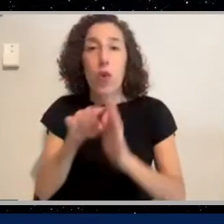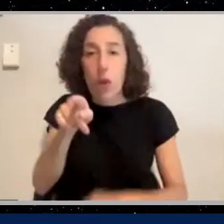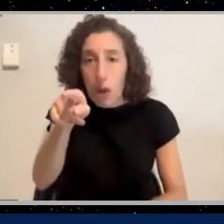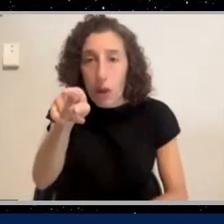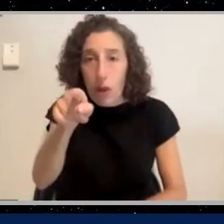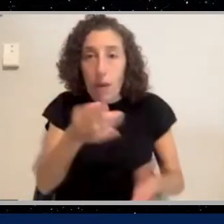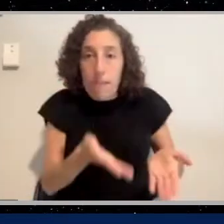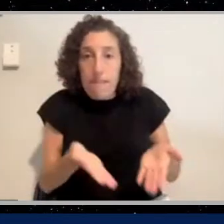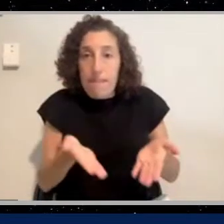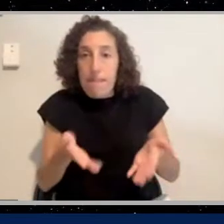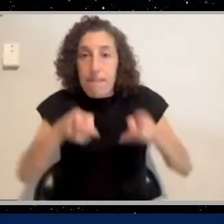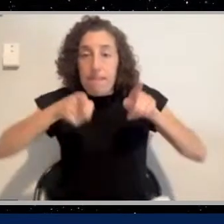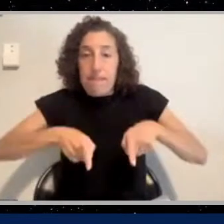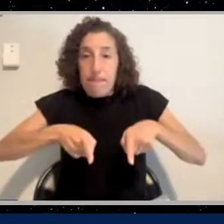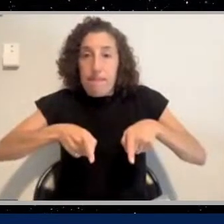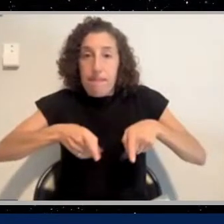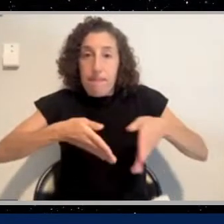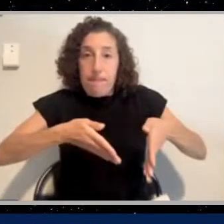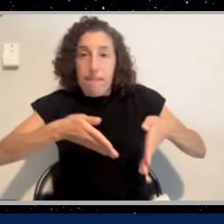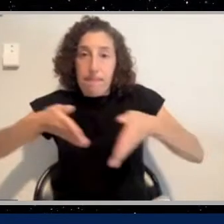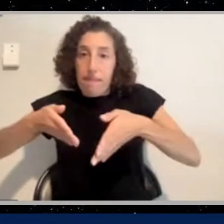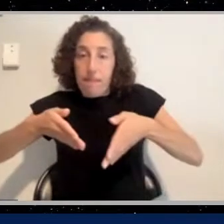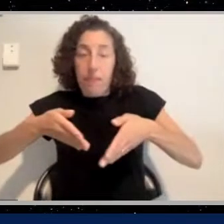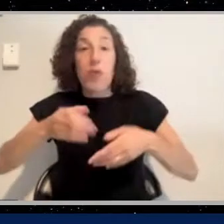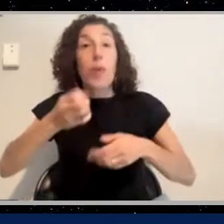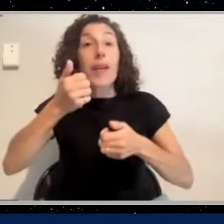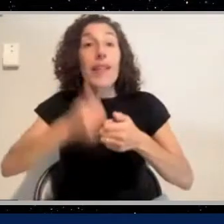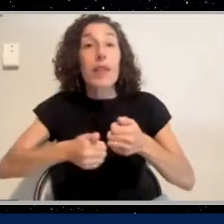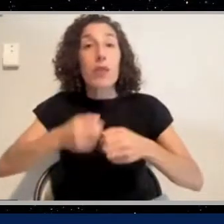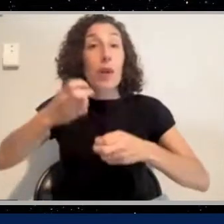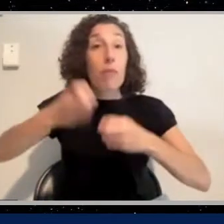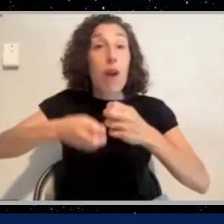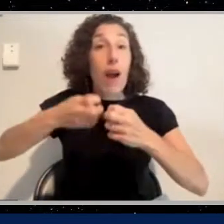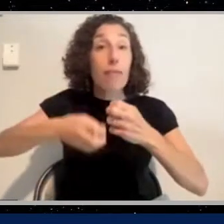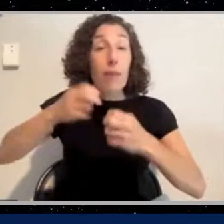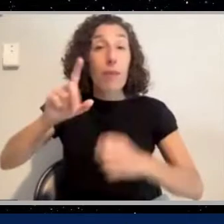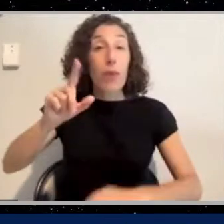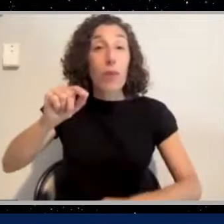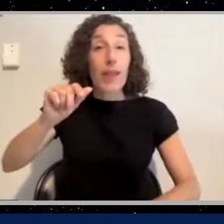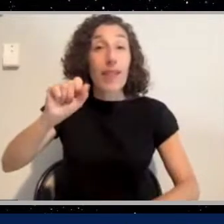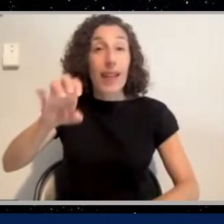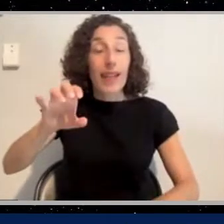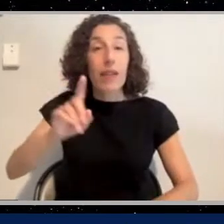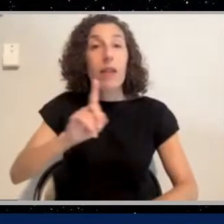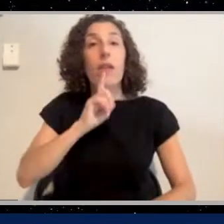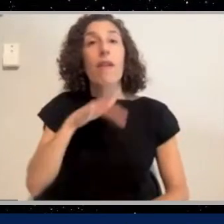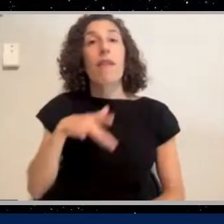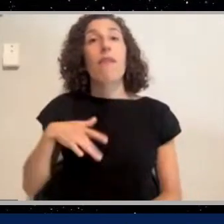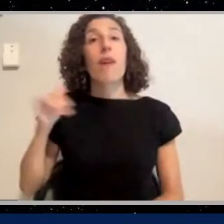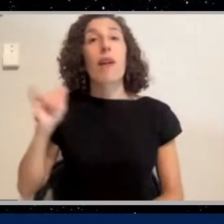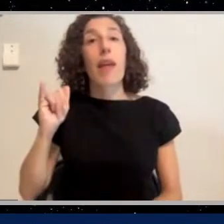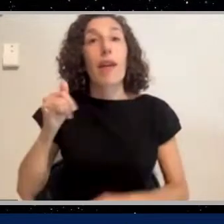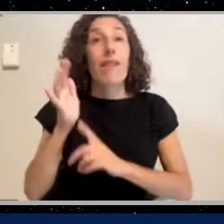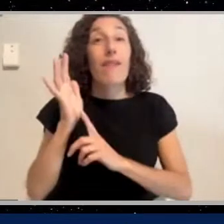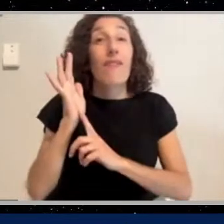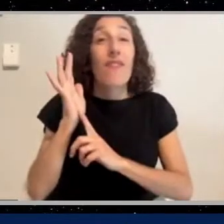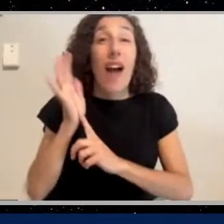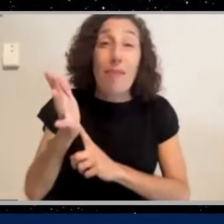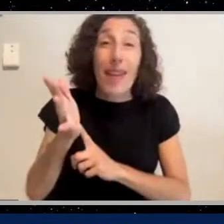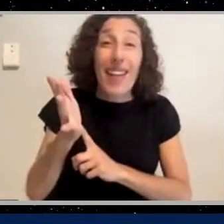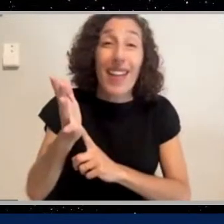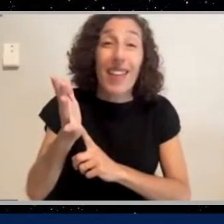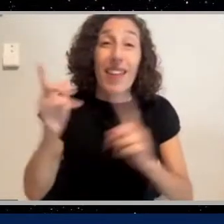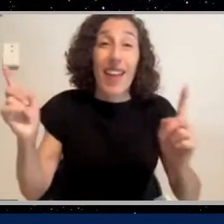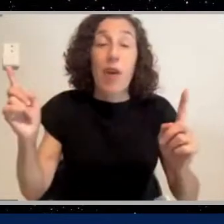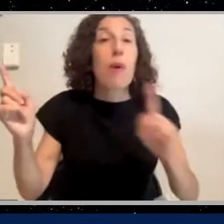those 20 to 30 second parabolas feel closer to 5 seconds during most of them when you're actually on it. Yeah, I was going